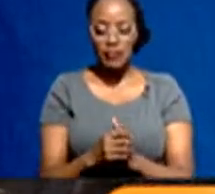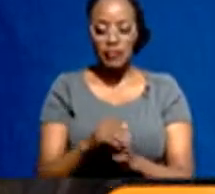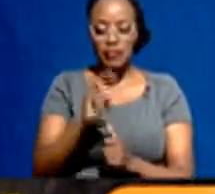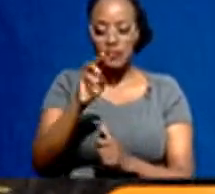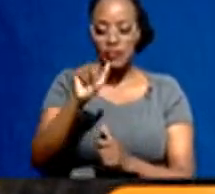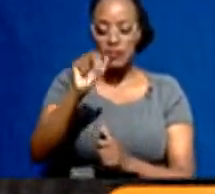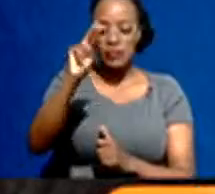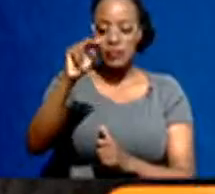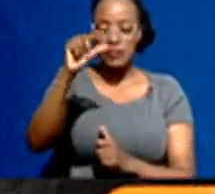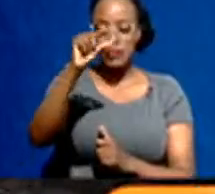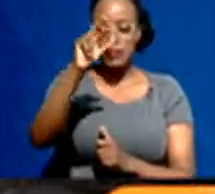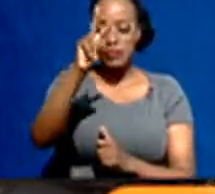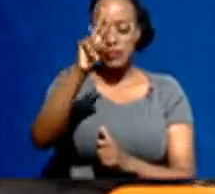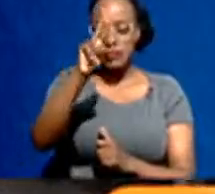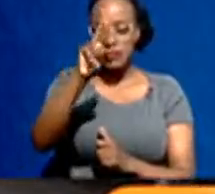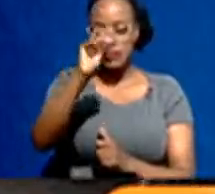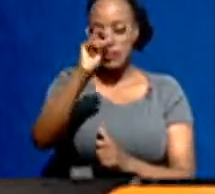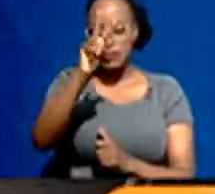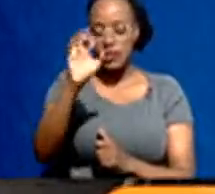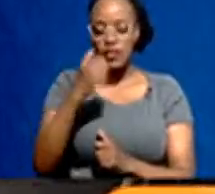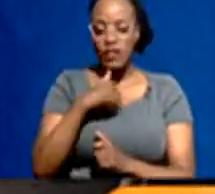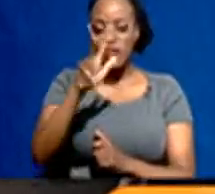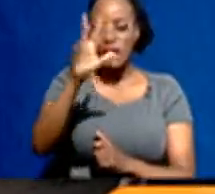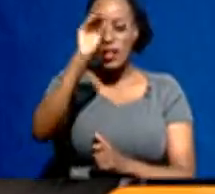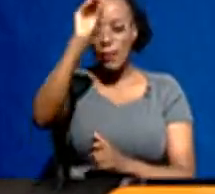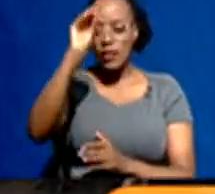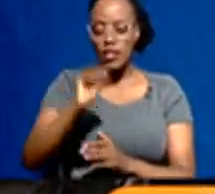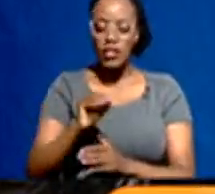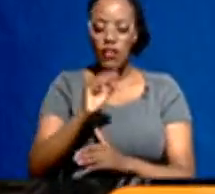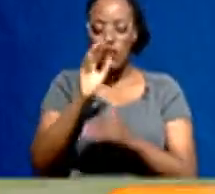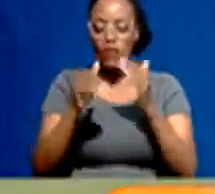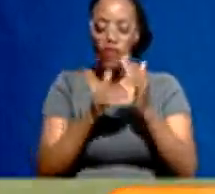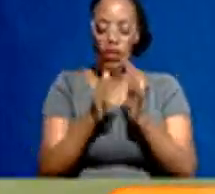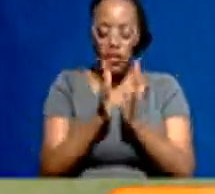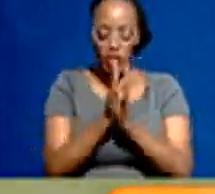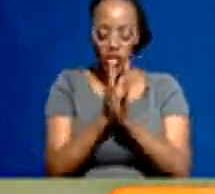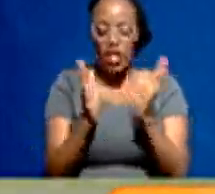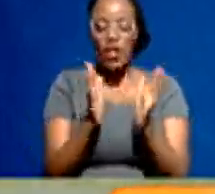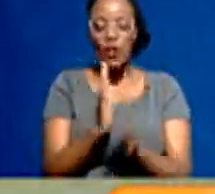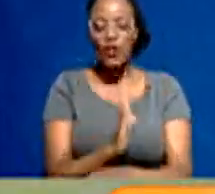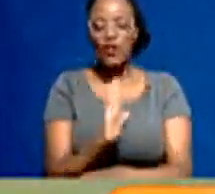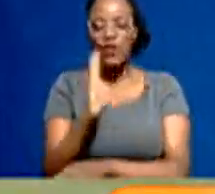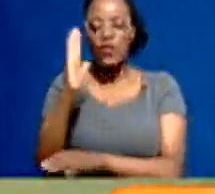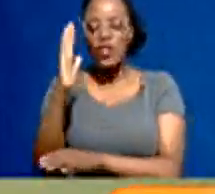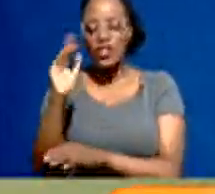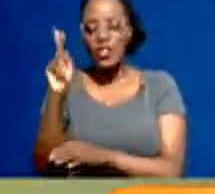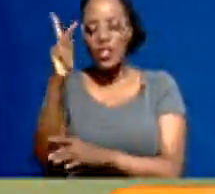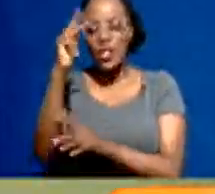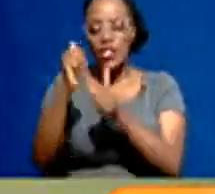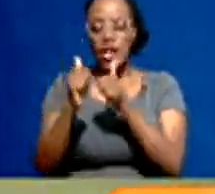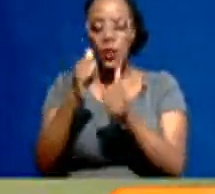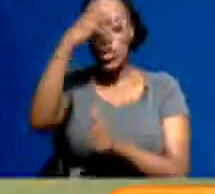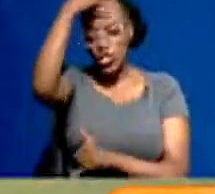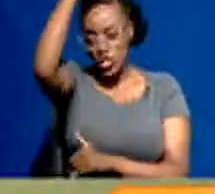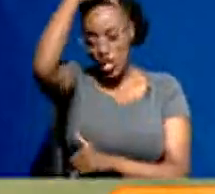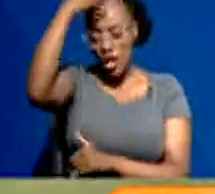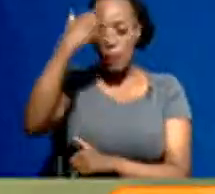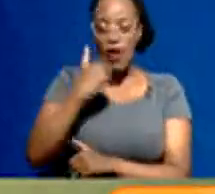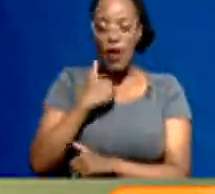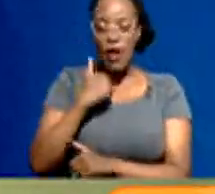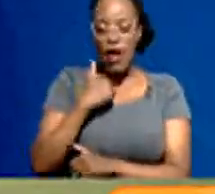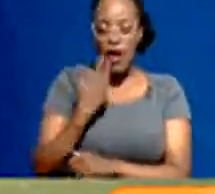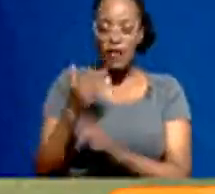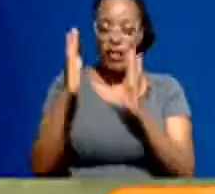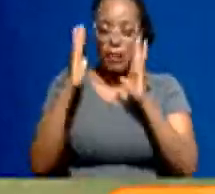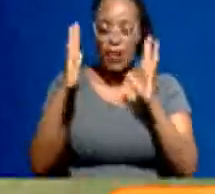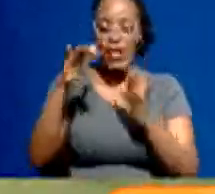Mangrove forests form just about 3% of the total forest cover in Kenya, but Lamu hosts the lion's share